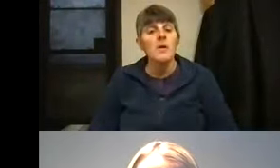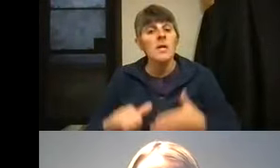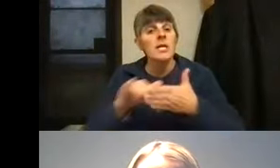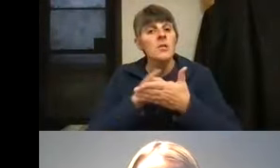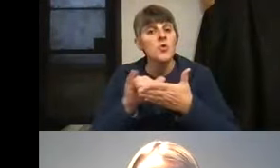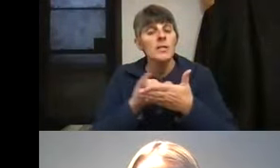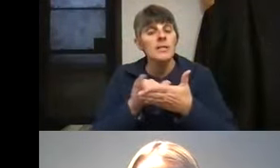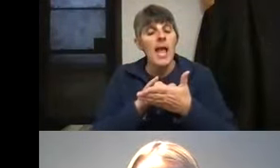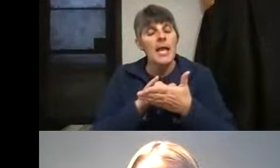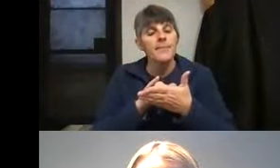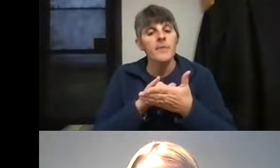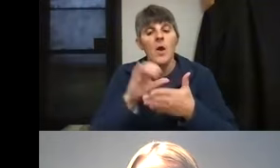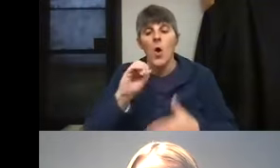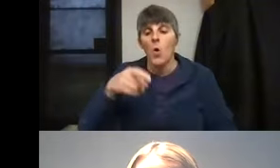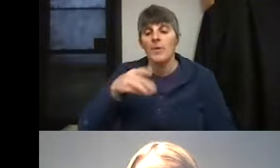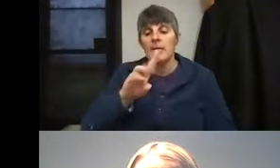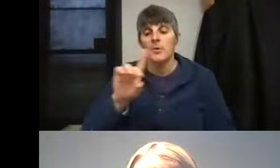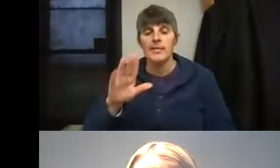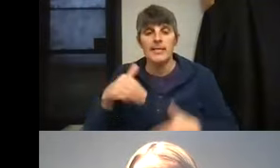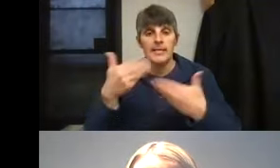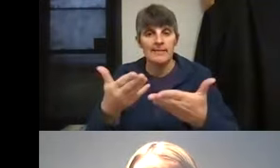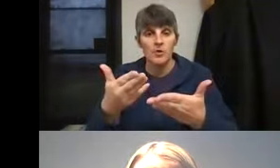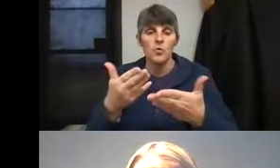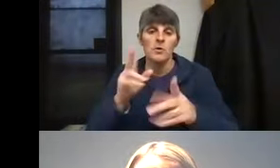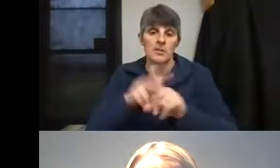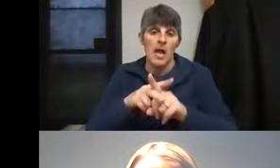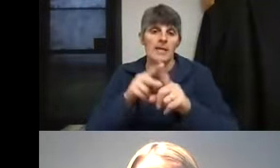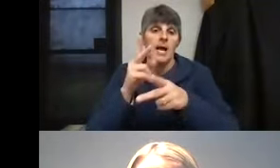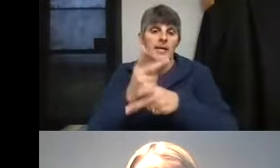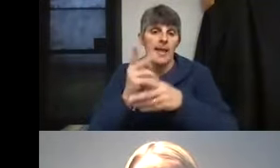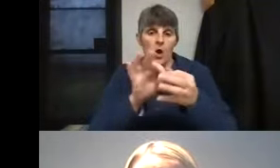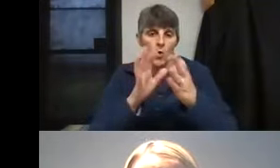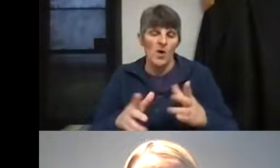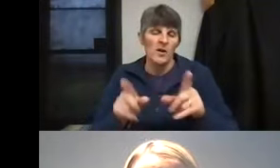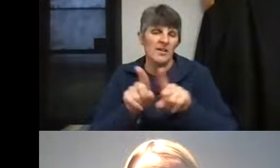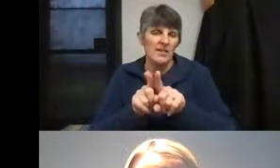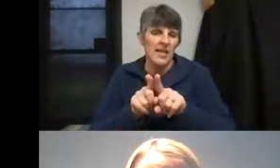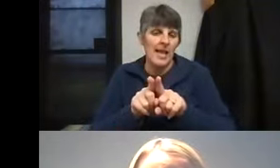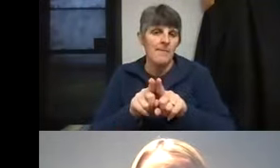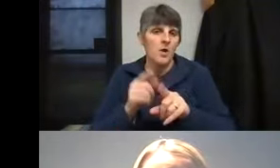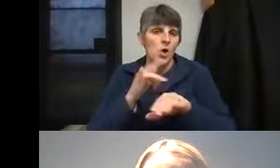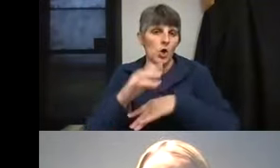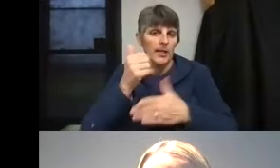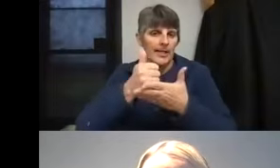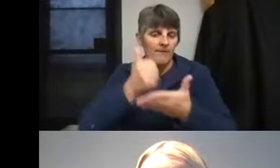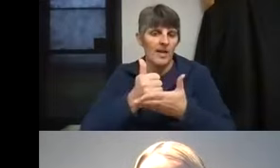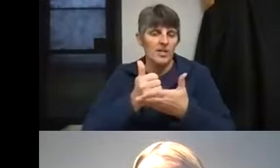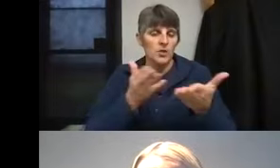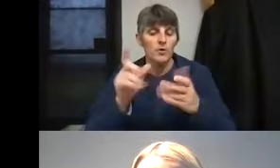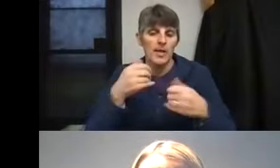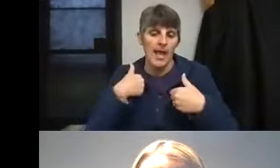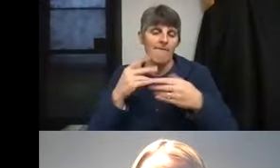State, OPWDD gives you a care coordinator. Similar to when you had early intervention services, you should have a